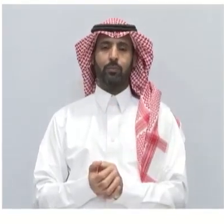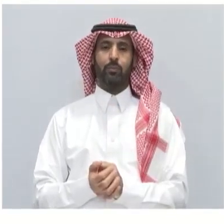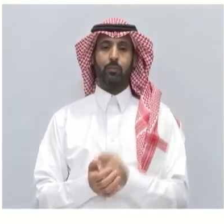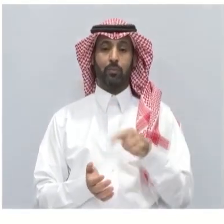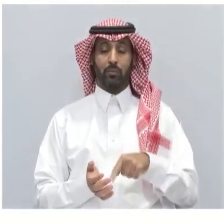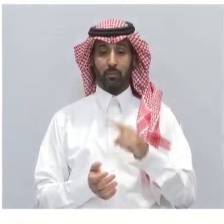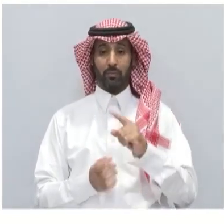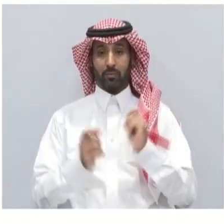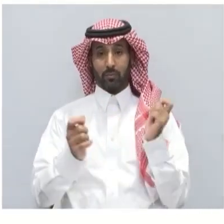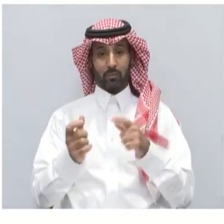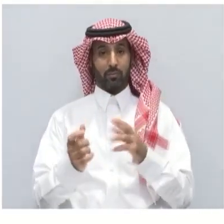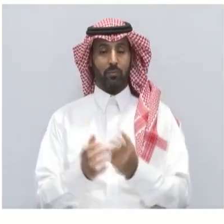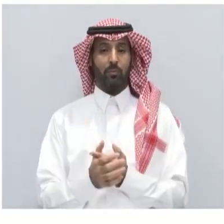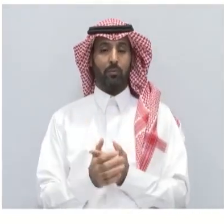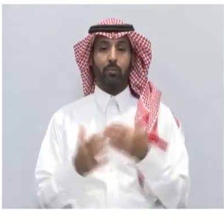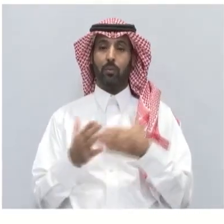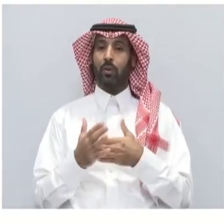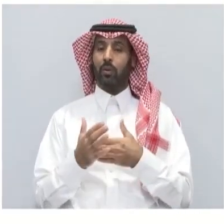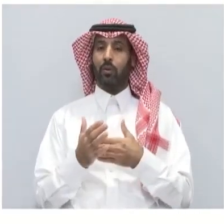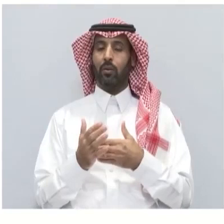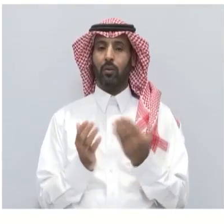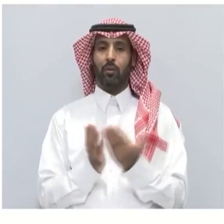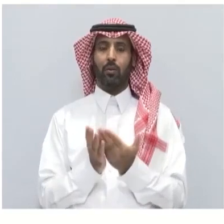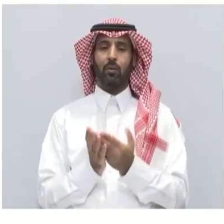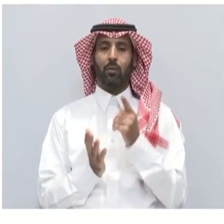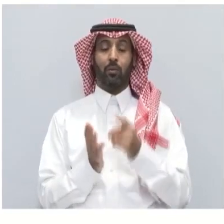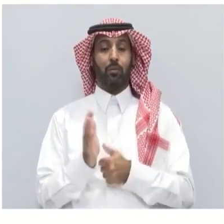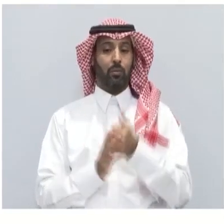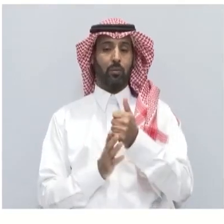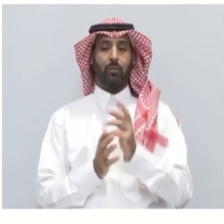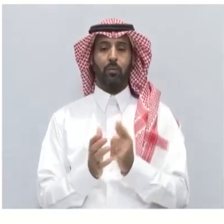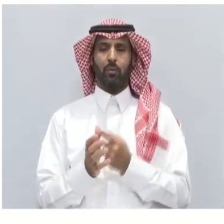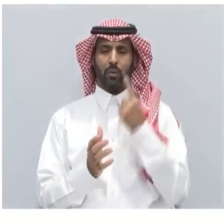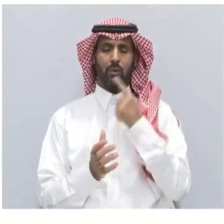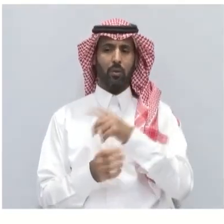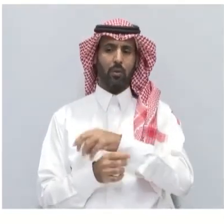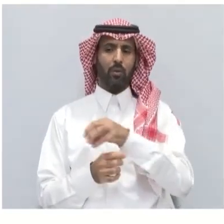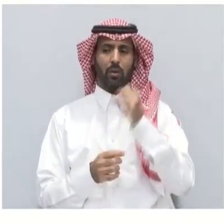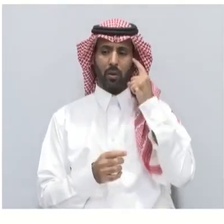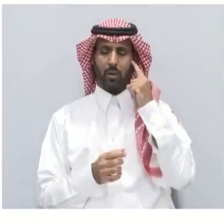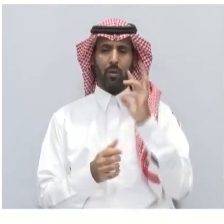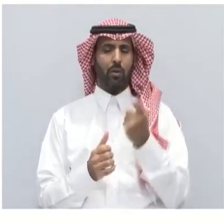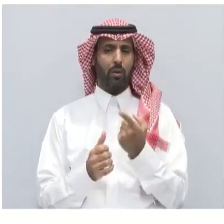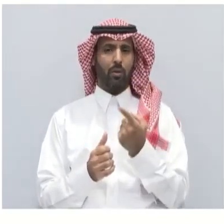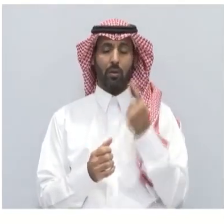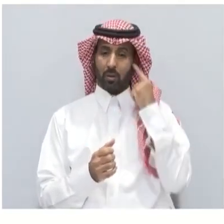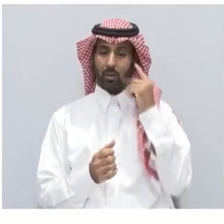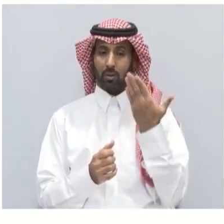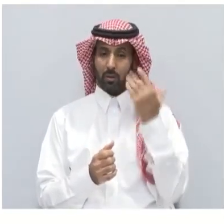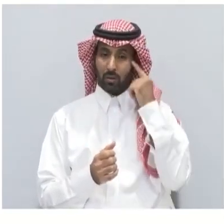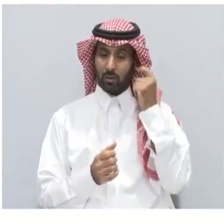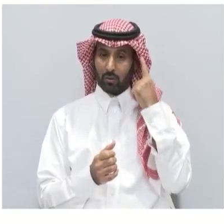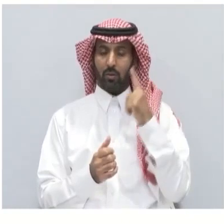So today's objectives is at the end of this session, you will be able to first generate ideas about the use